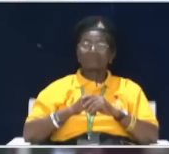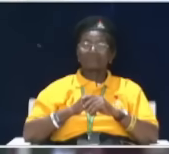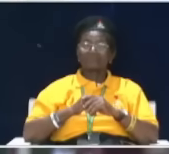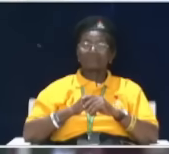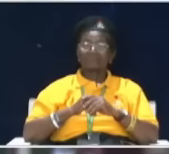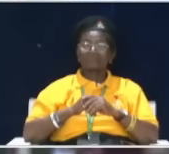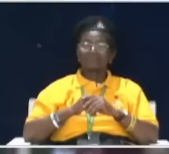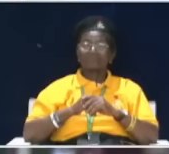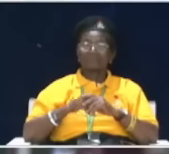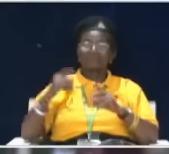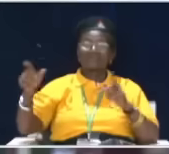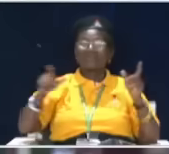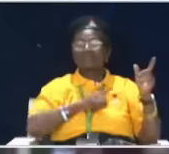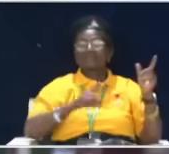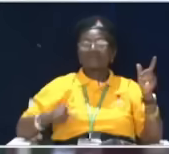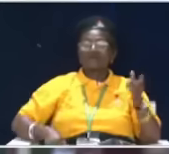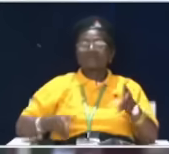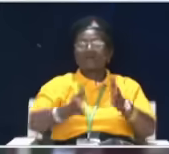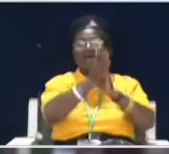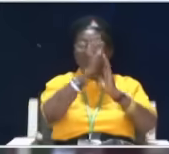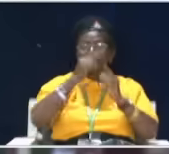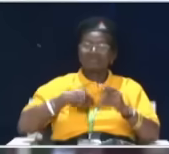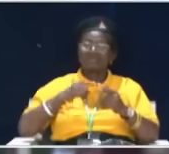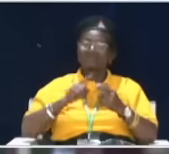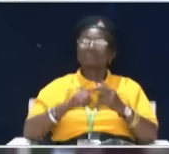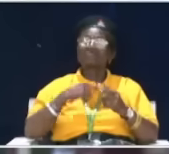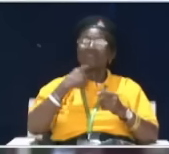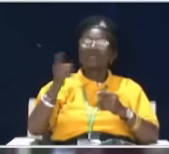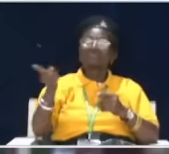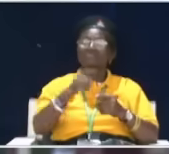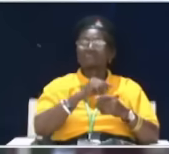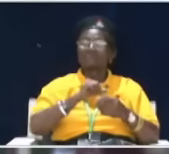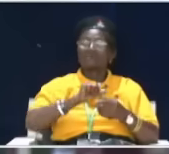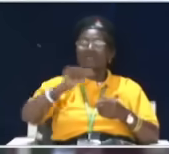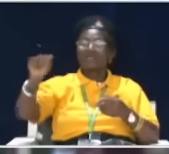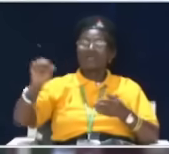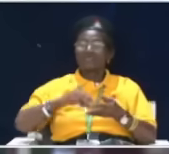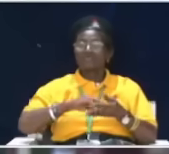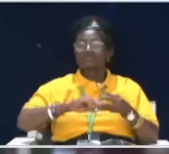The Lord asked me to tell you a story.